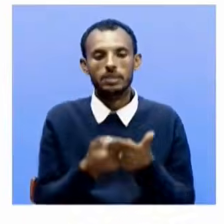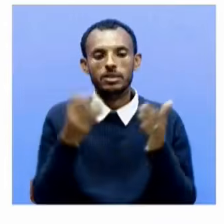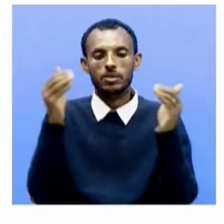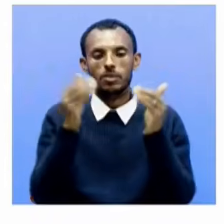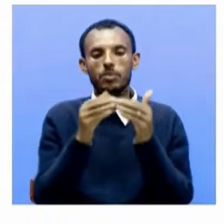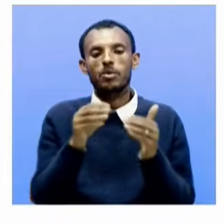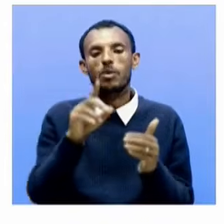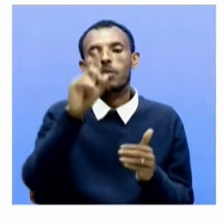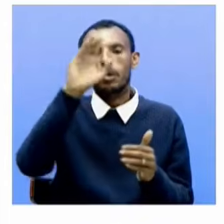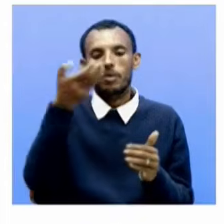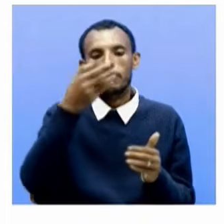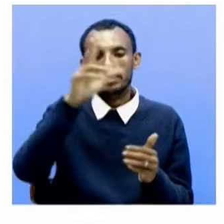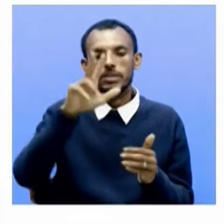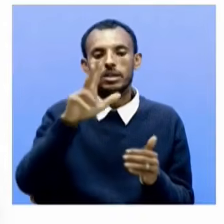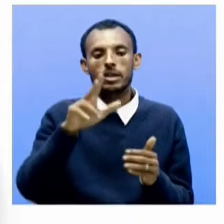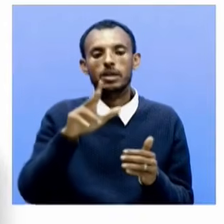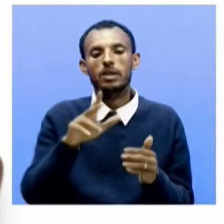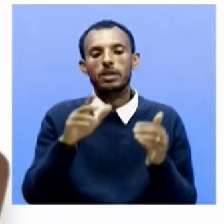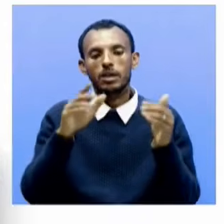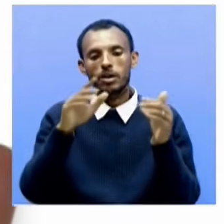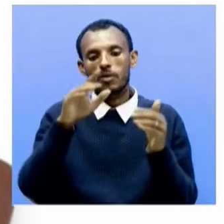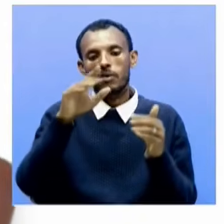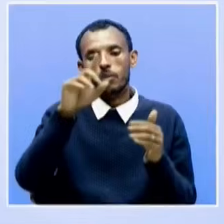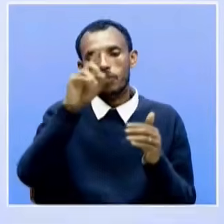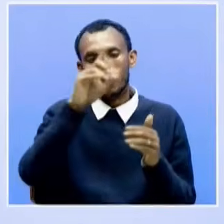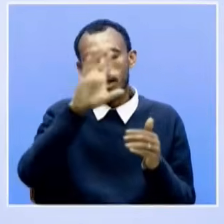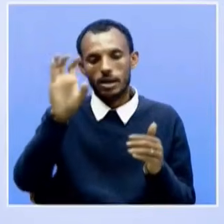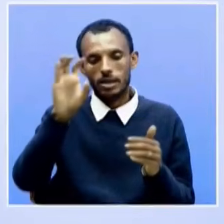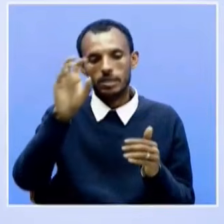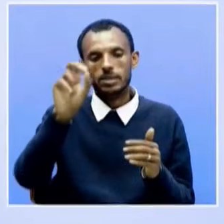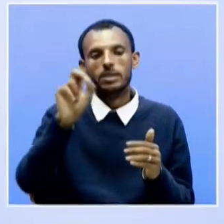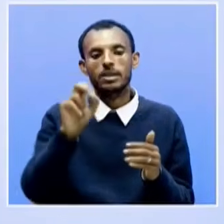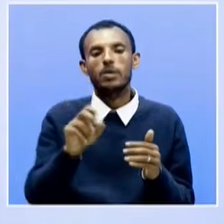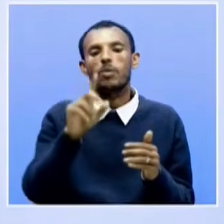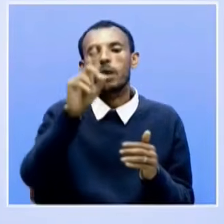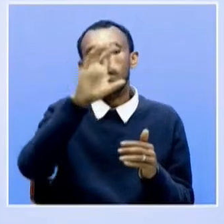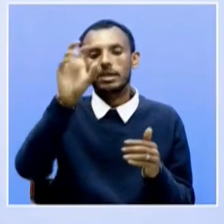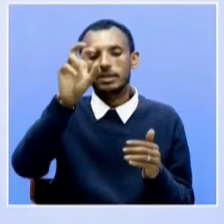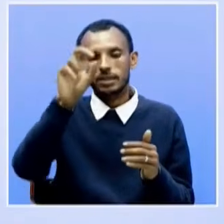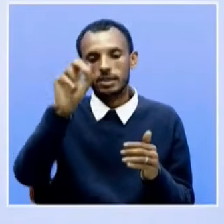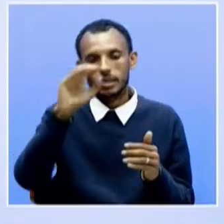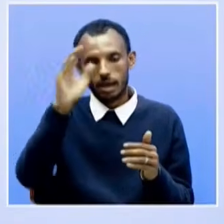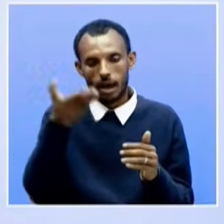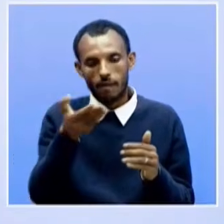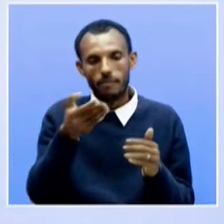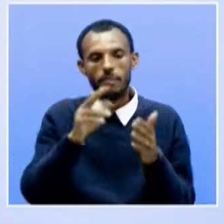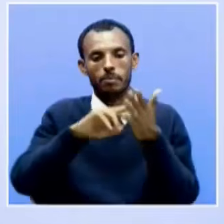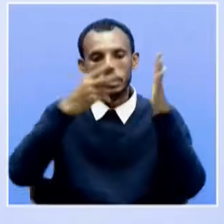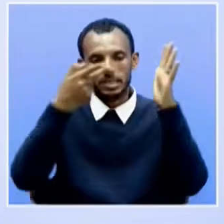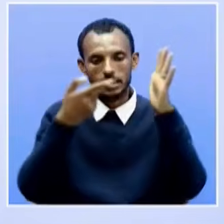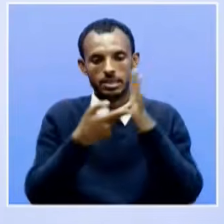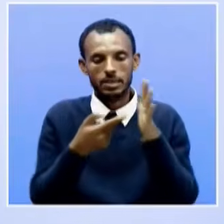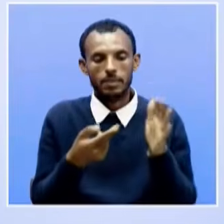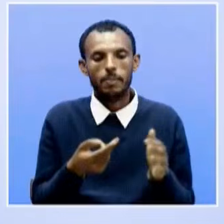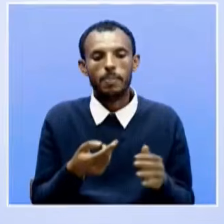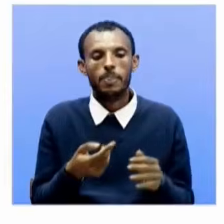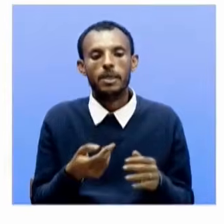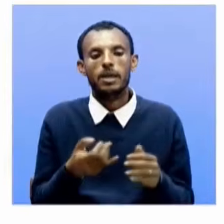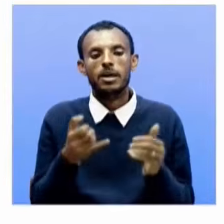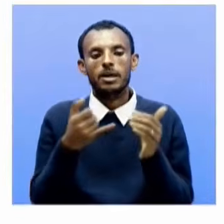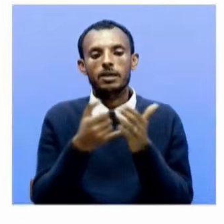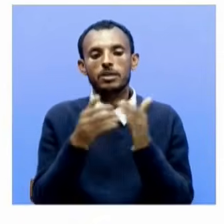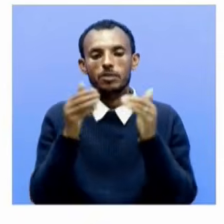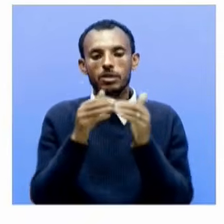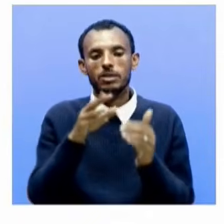half of 130 degree. So half of 130 degree means it's